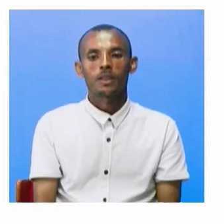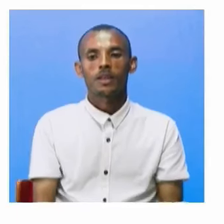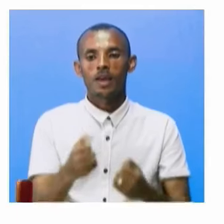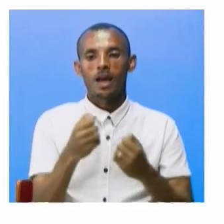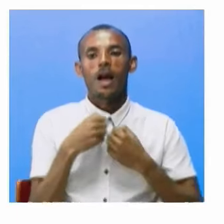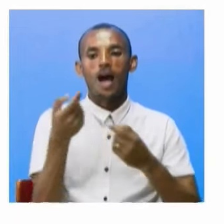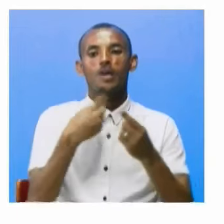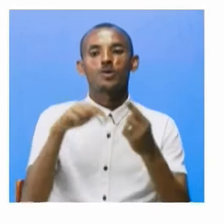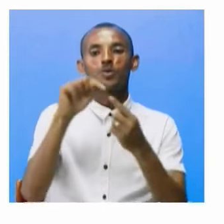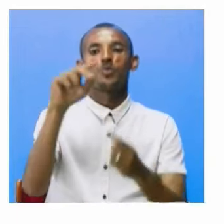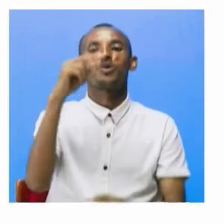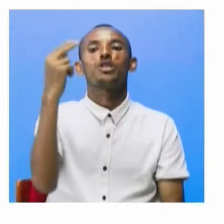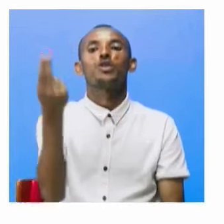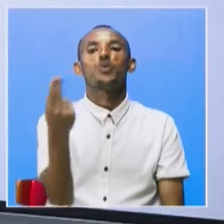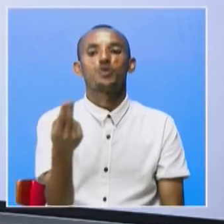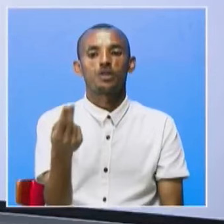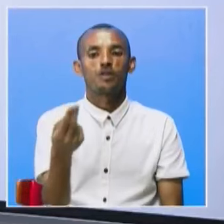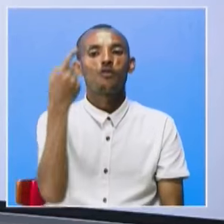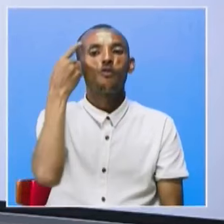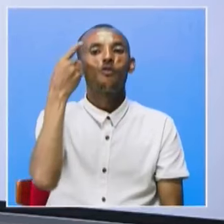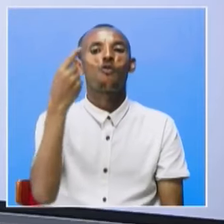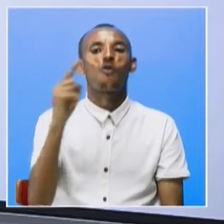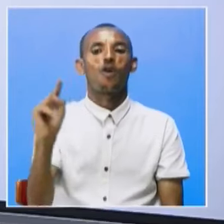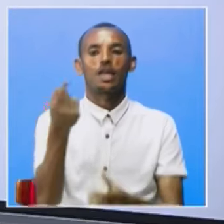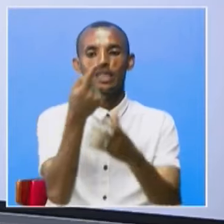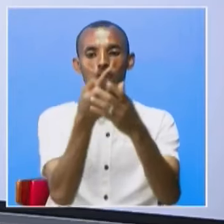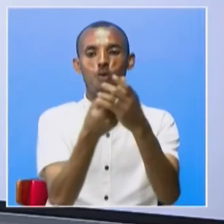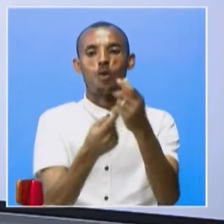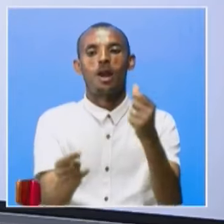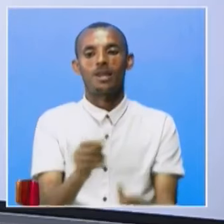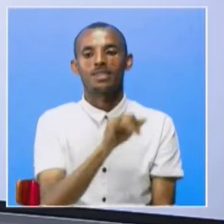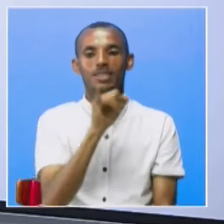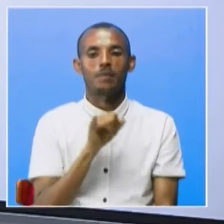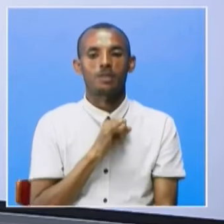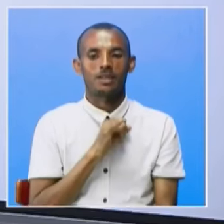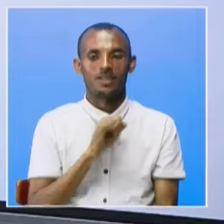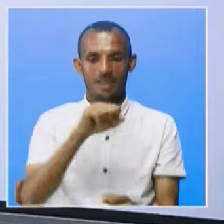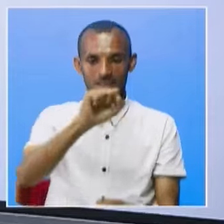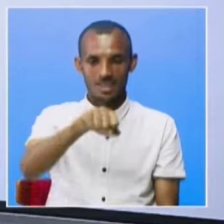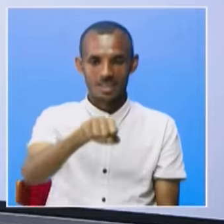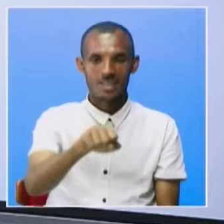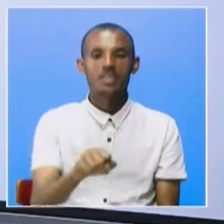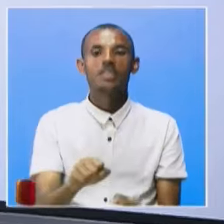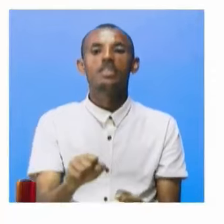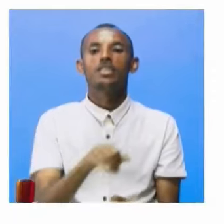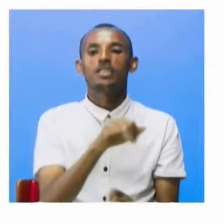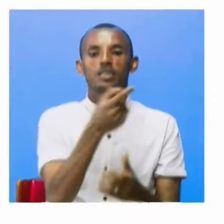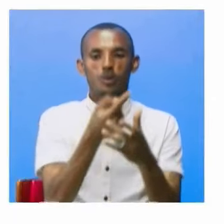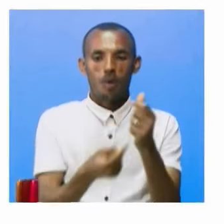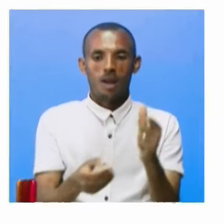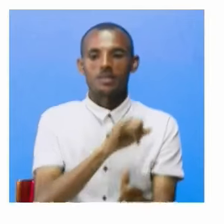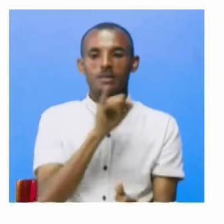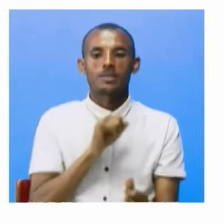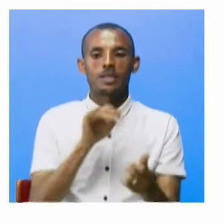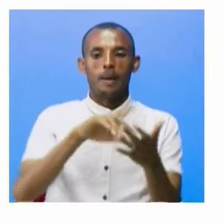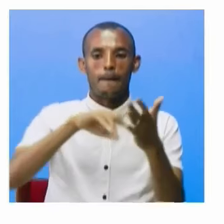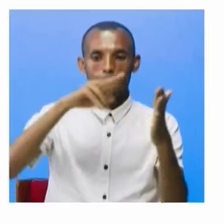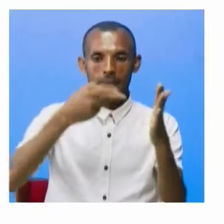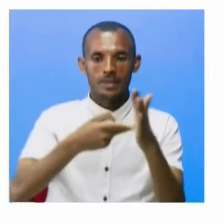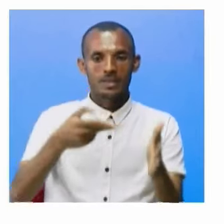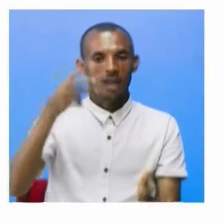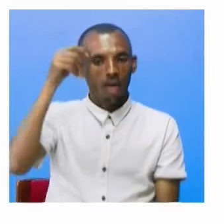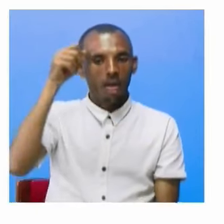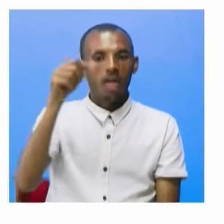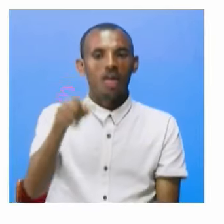Has to is used for a singular subject. Yes? Singular subject means he,